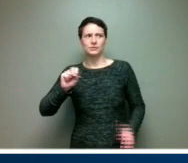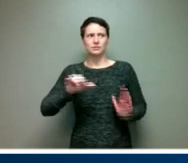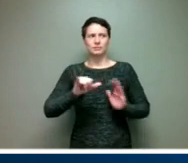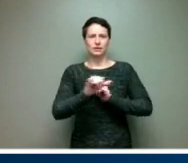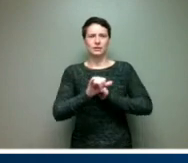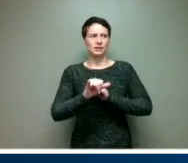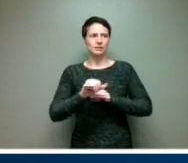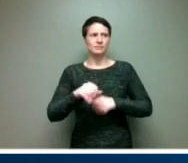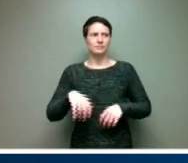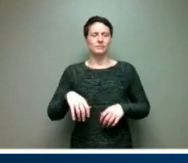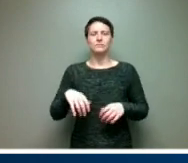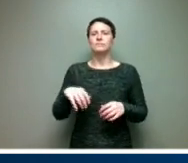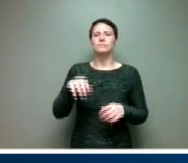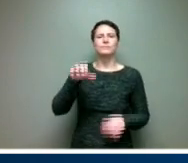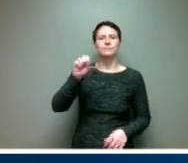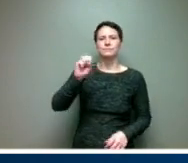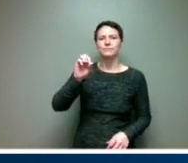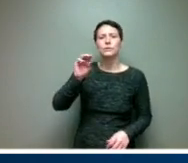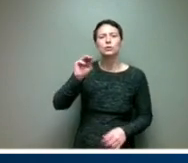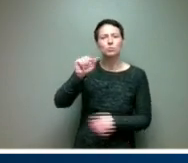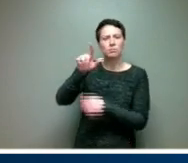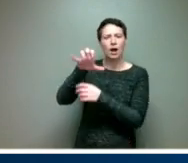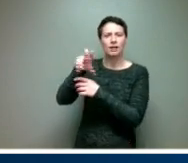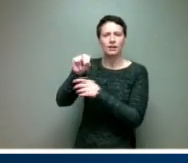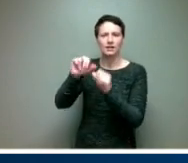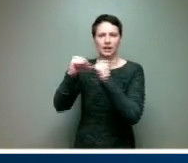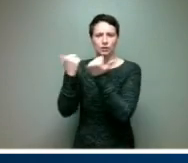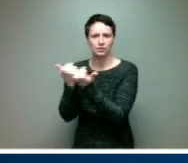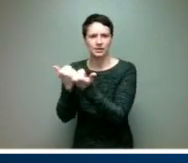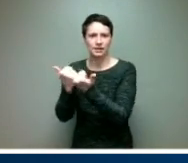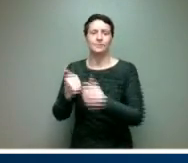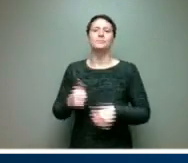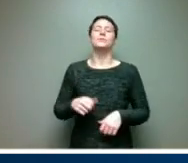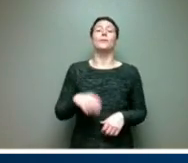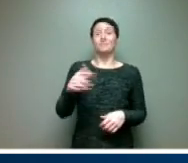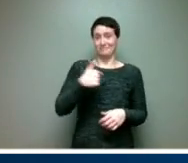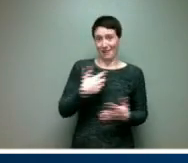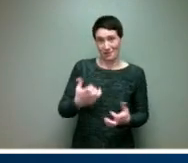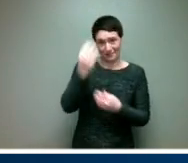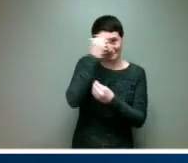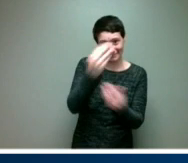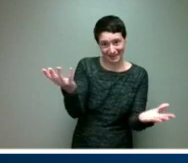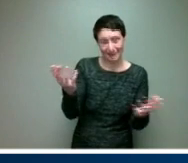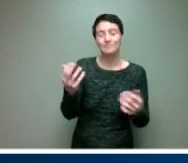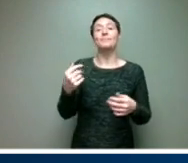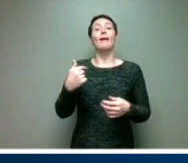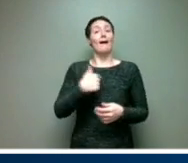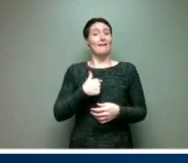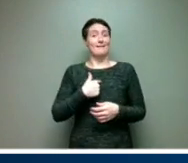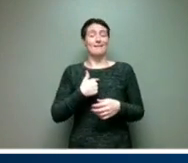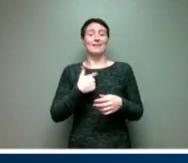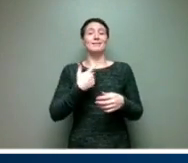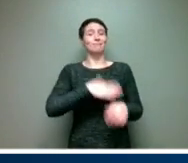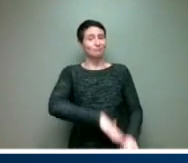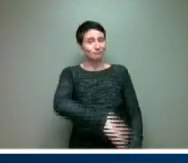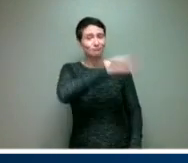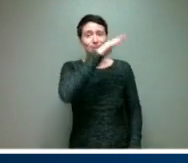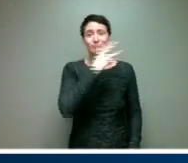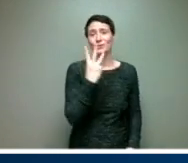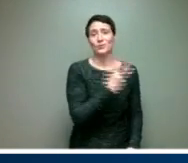Wedgwood community, first I have to say I'm a West Sider, so I take pride in the West